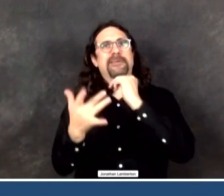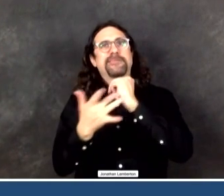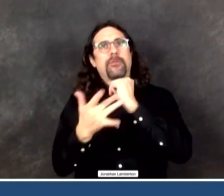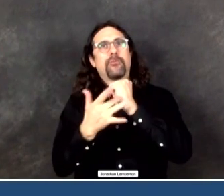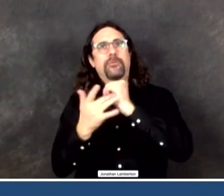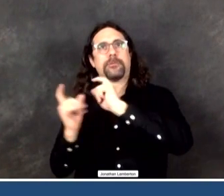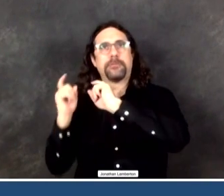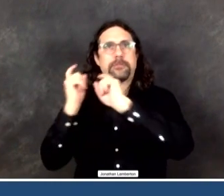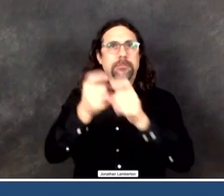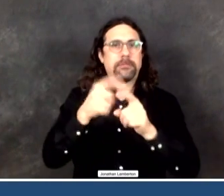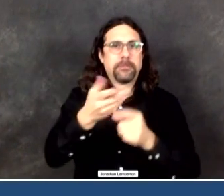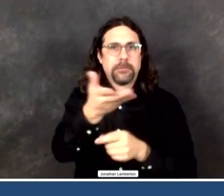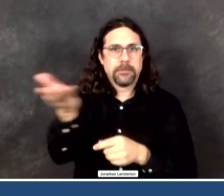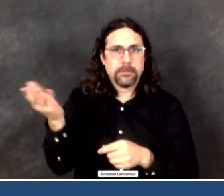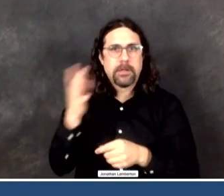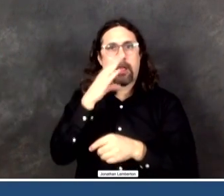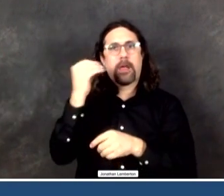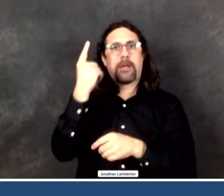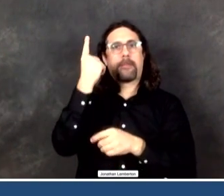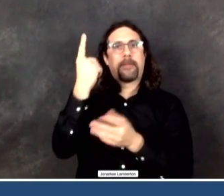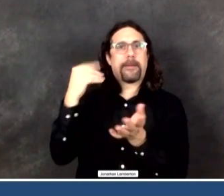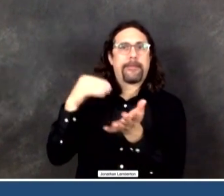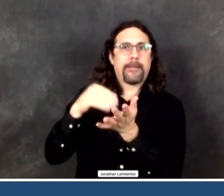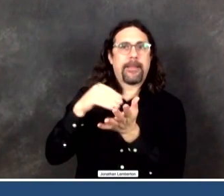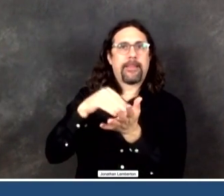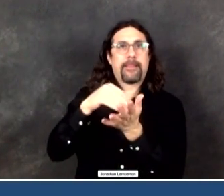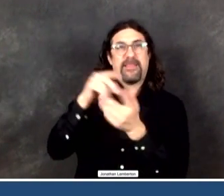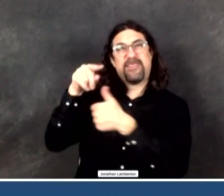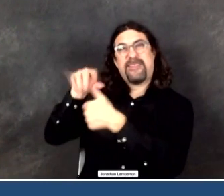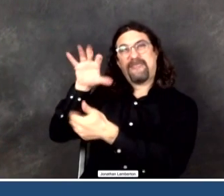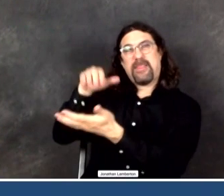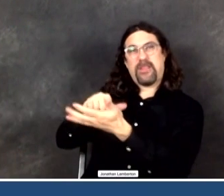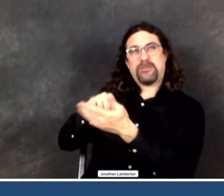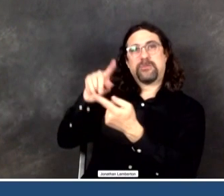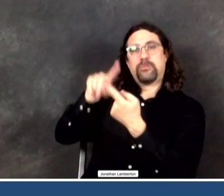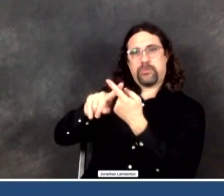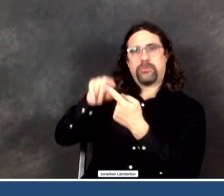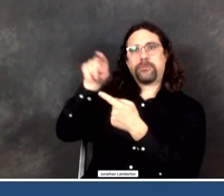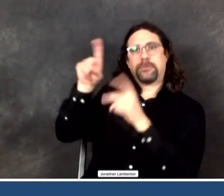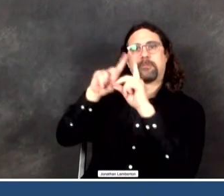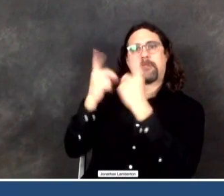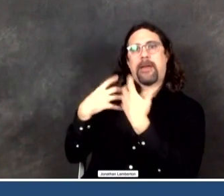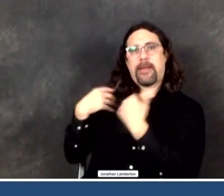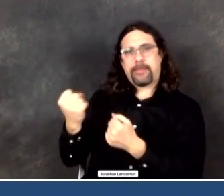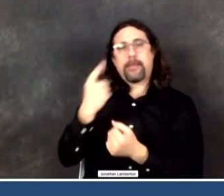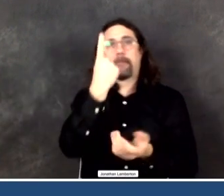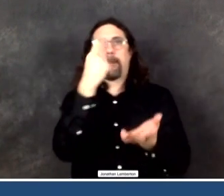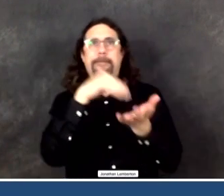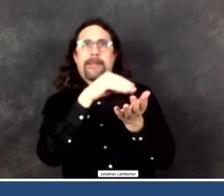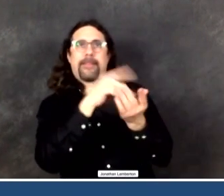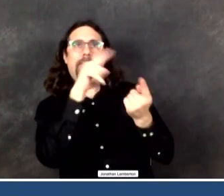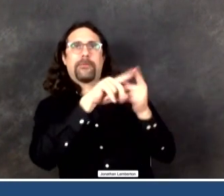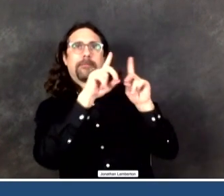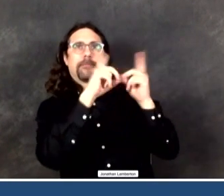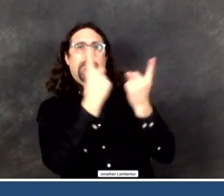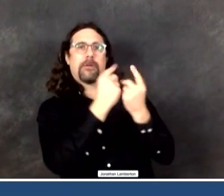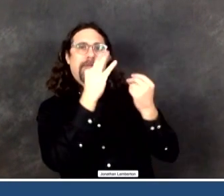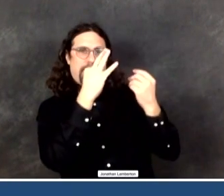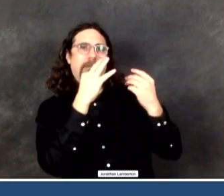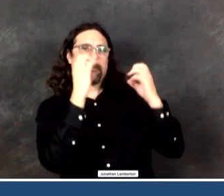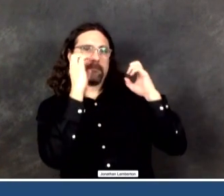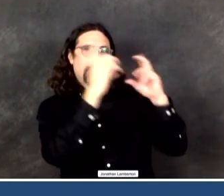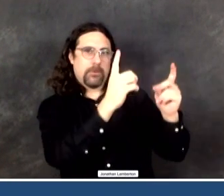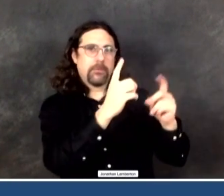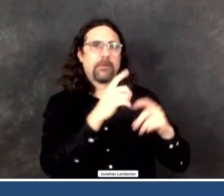provided 100,000 N95 masks. That's outstanding. 100,000 N95 masks to